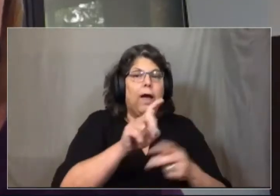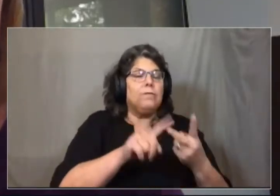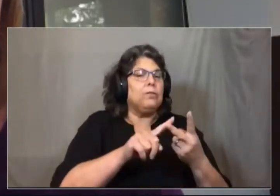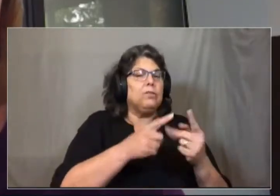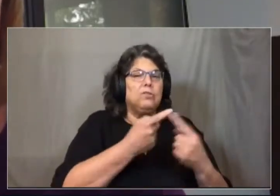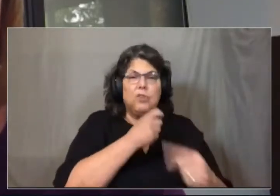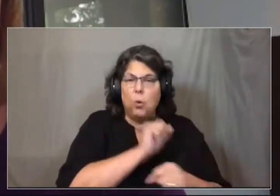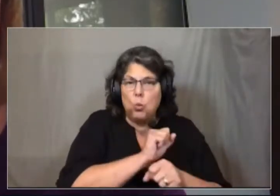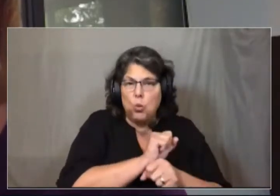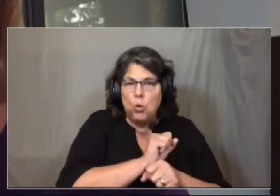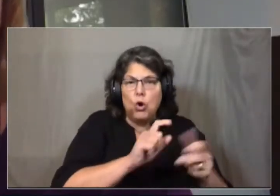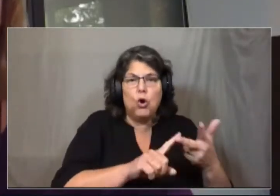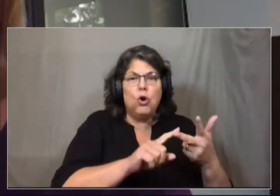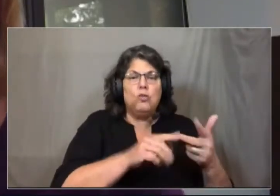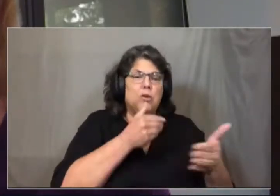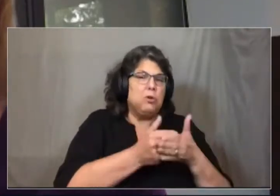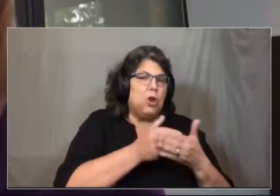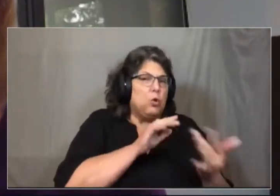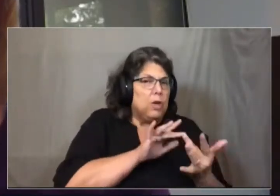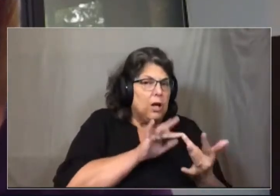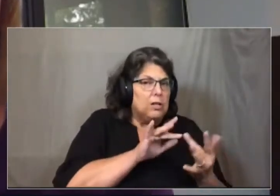contact or community spread.